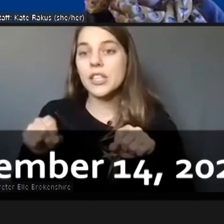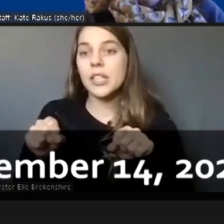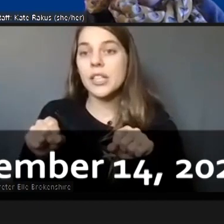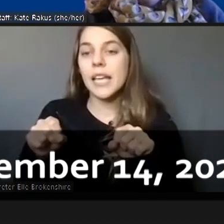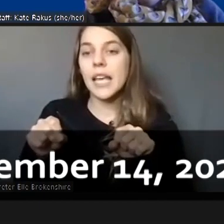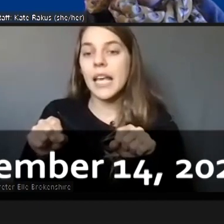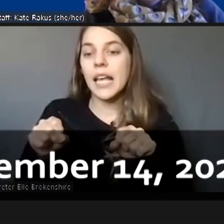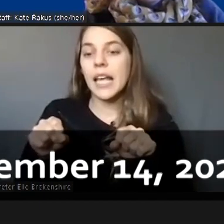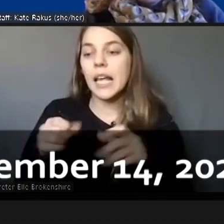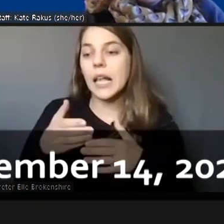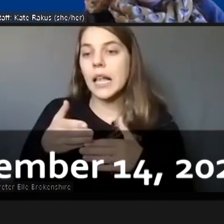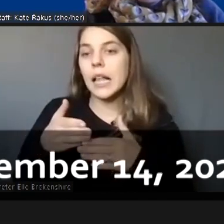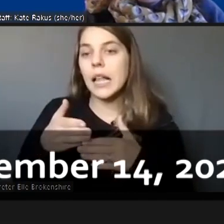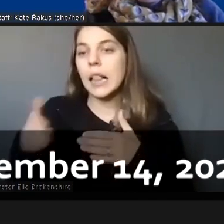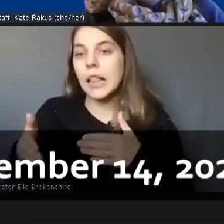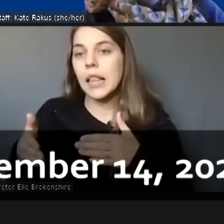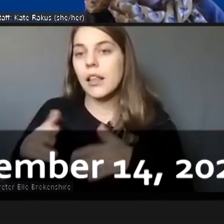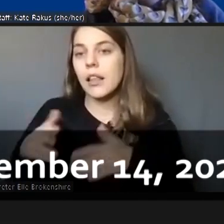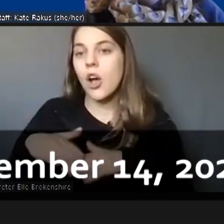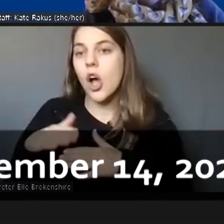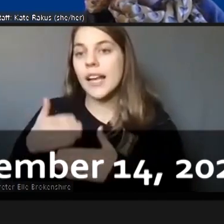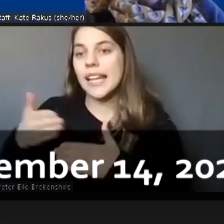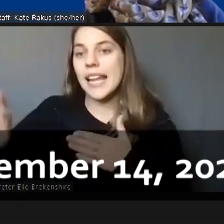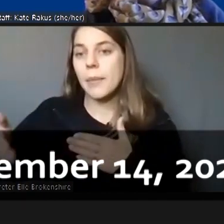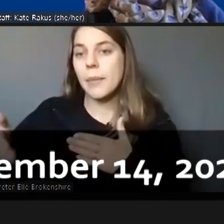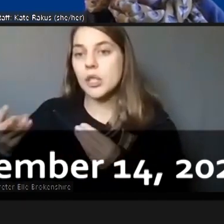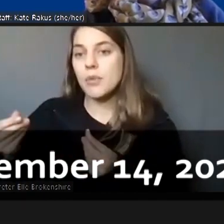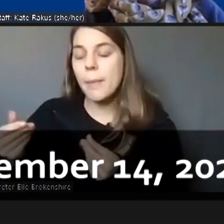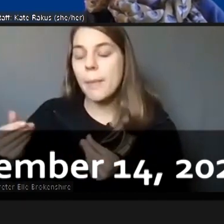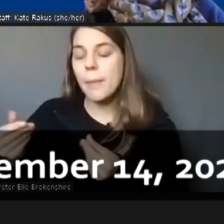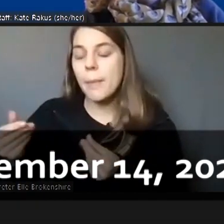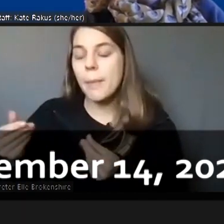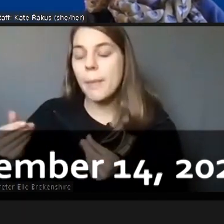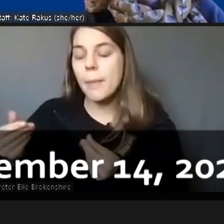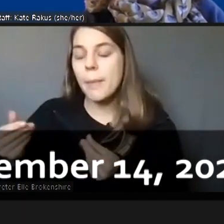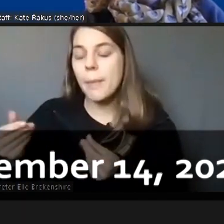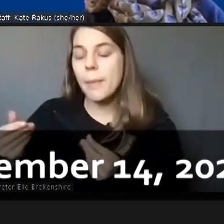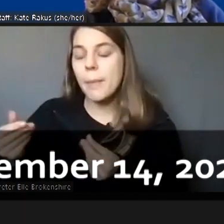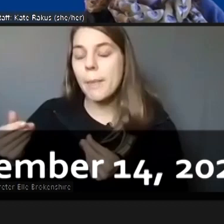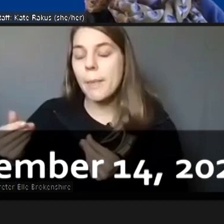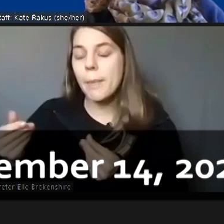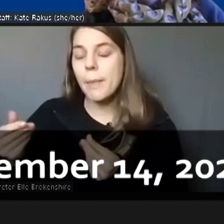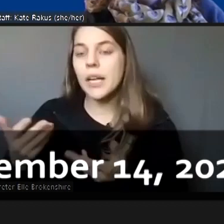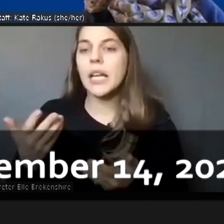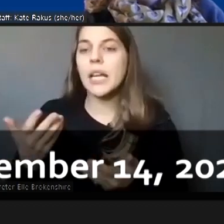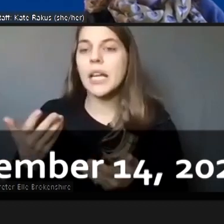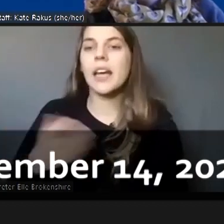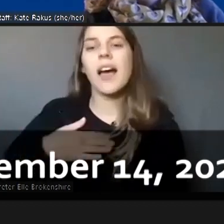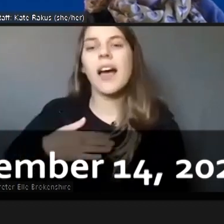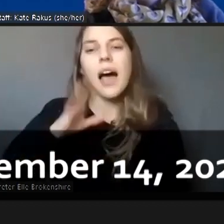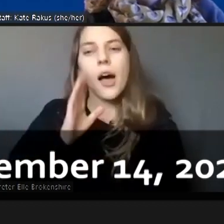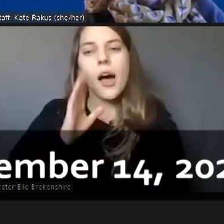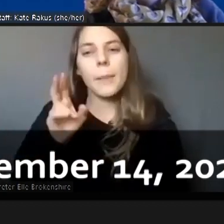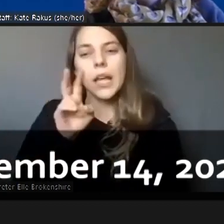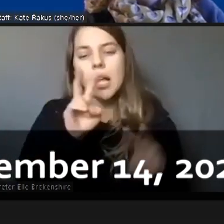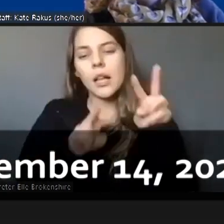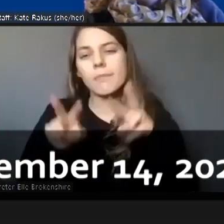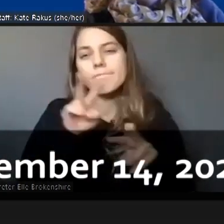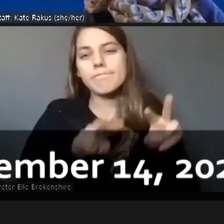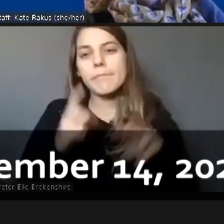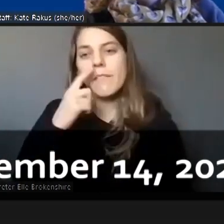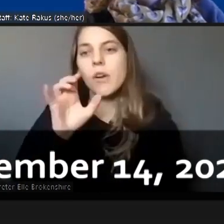somebody else's property or something like that? So I'm going to be looking for those kinds of really extreme